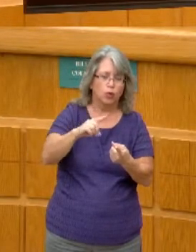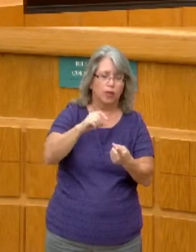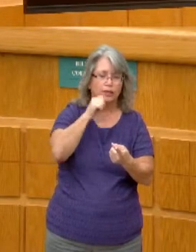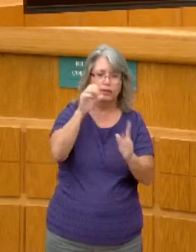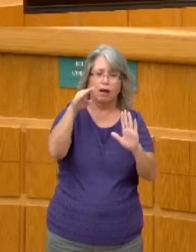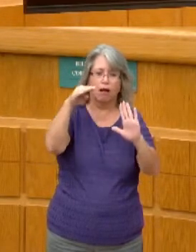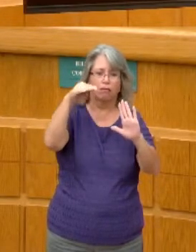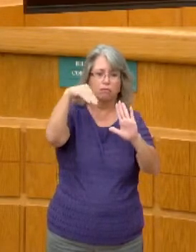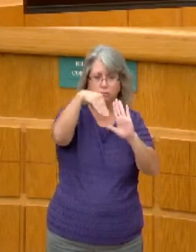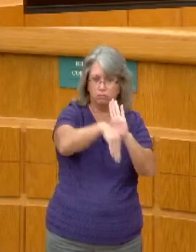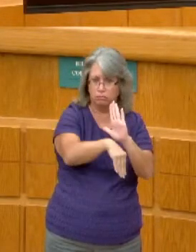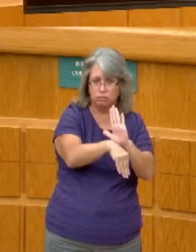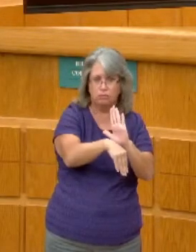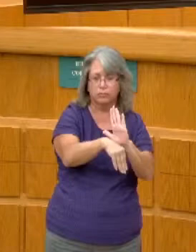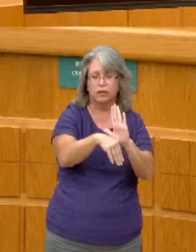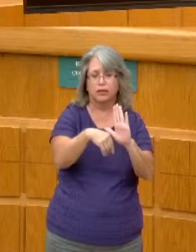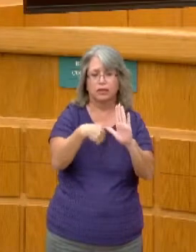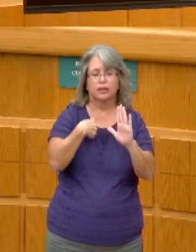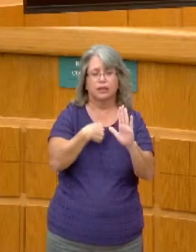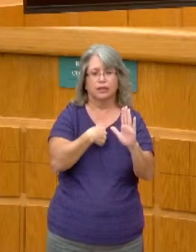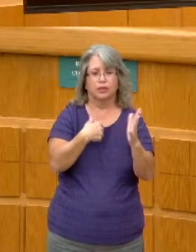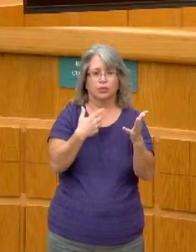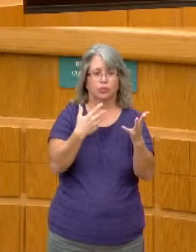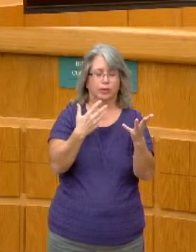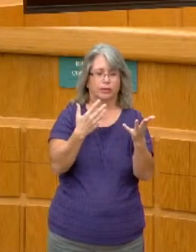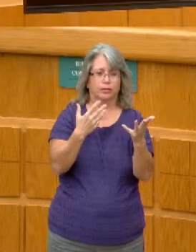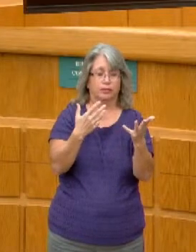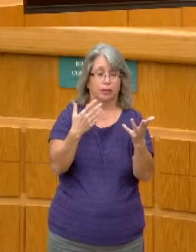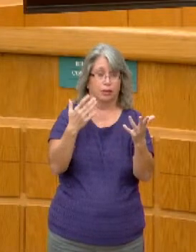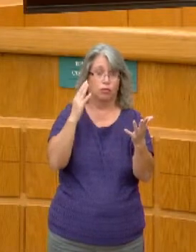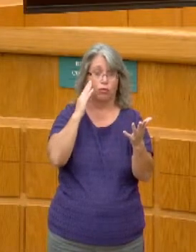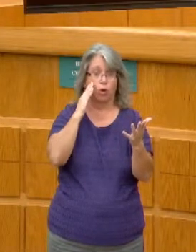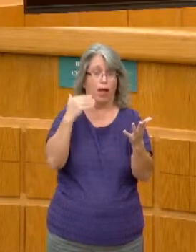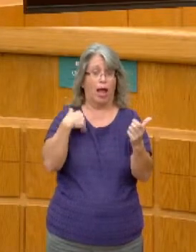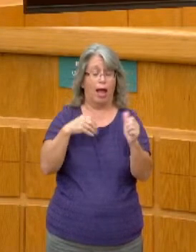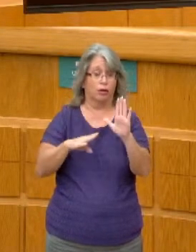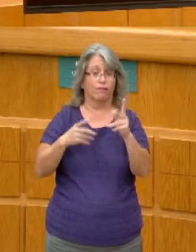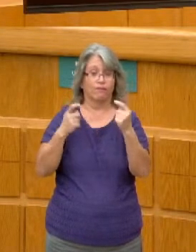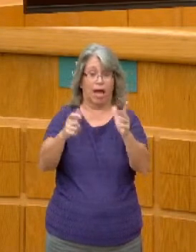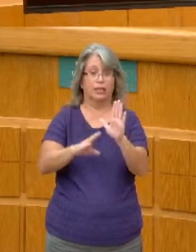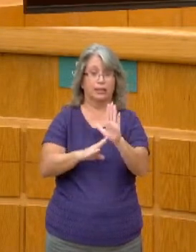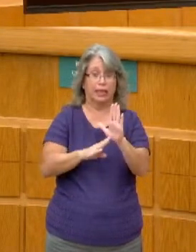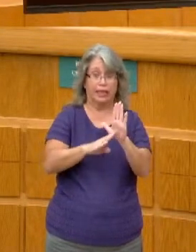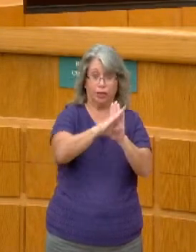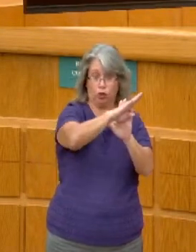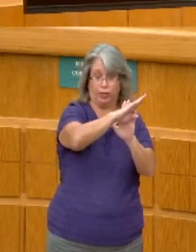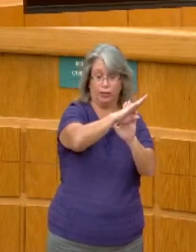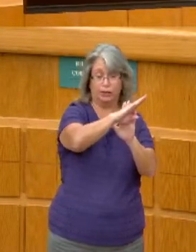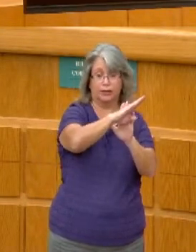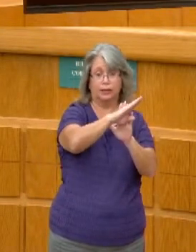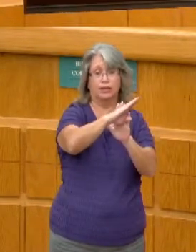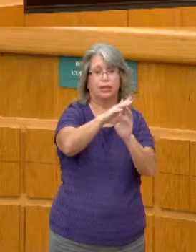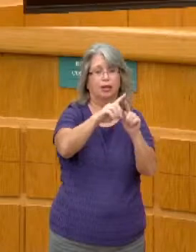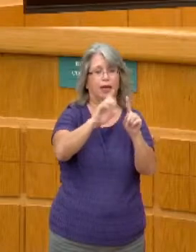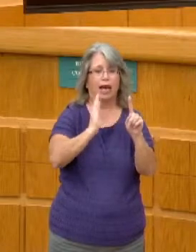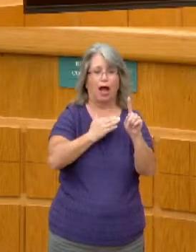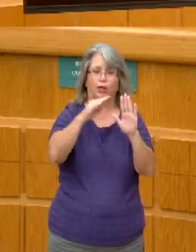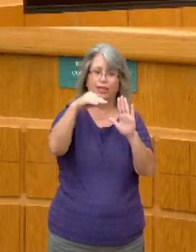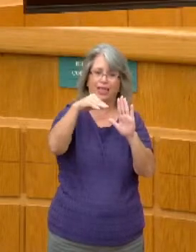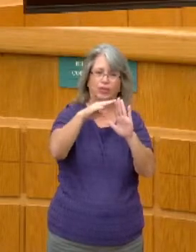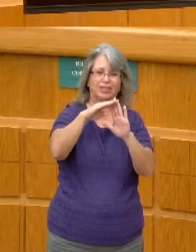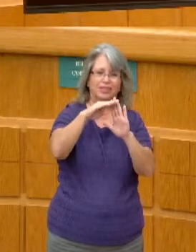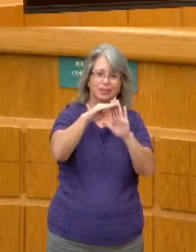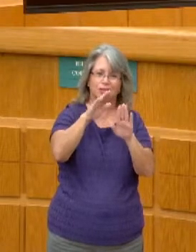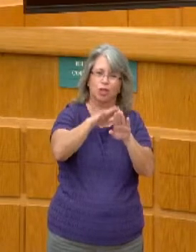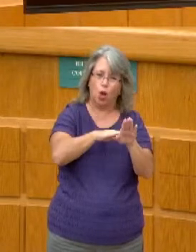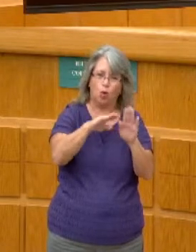plummeting down like they they had a rapid increase. Now they're coming down slowly and kind of spreading out. We've had 85